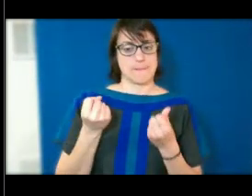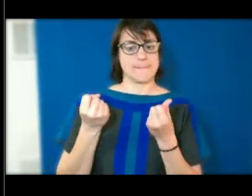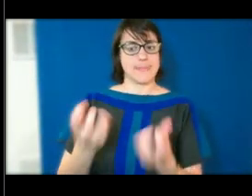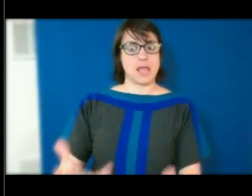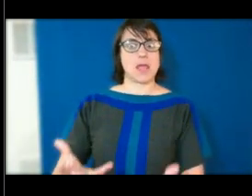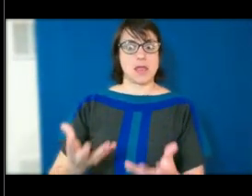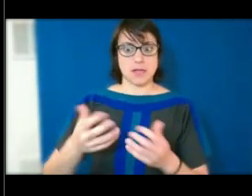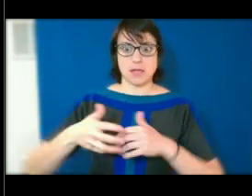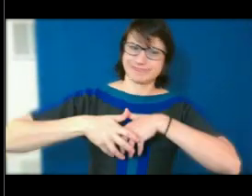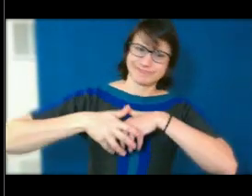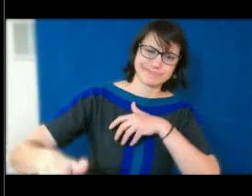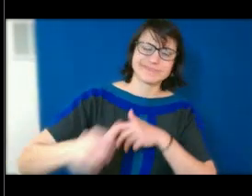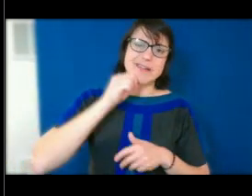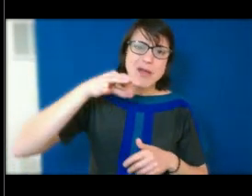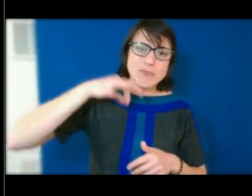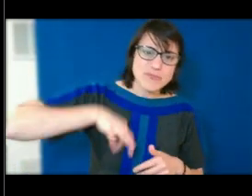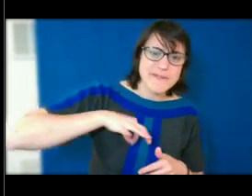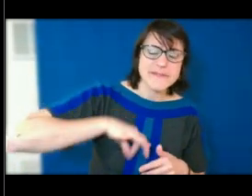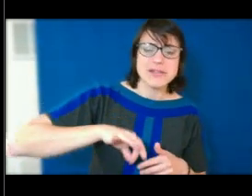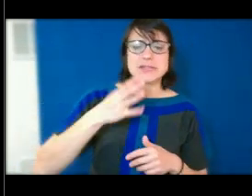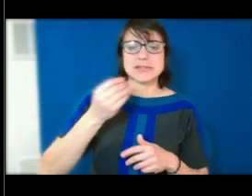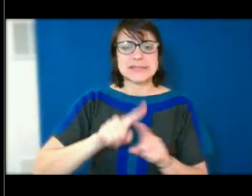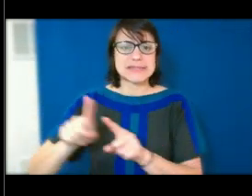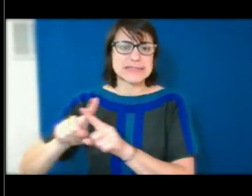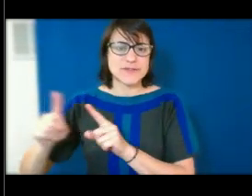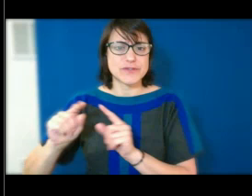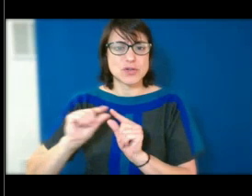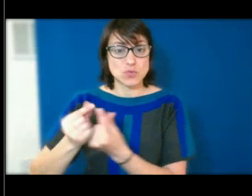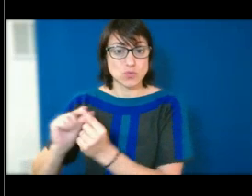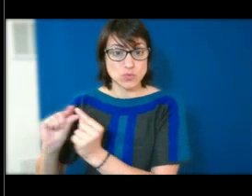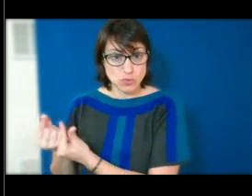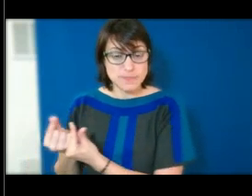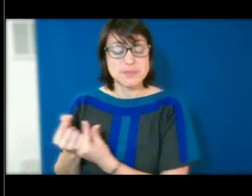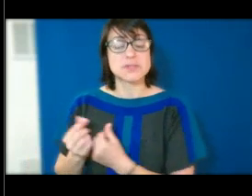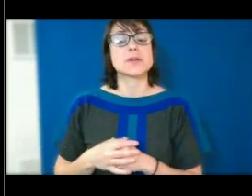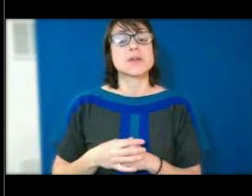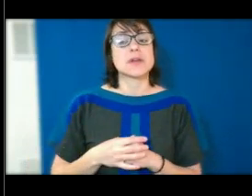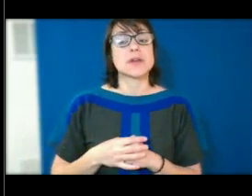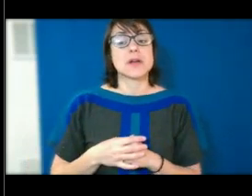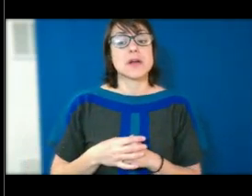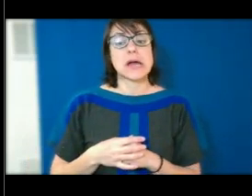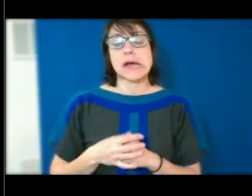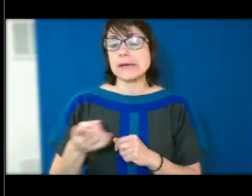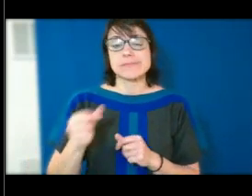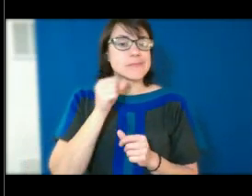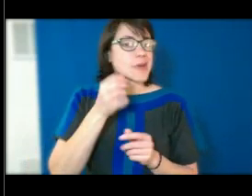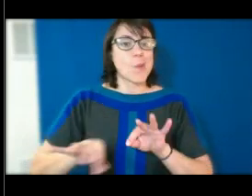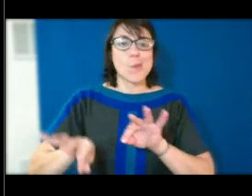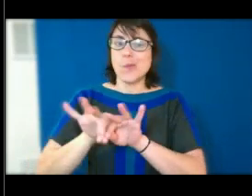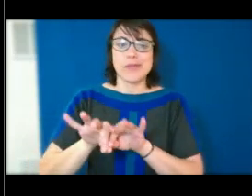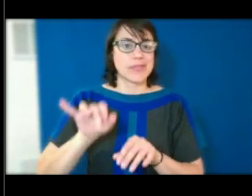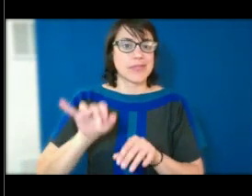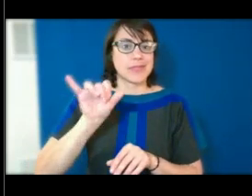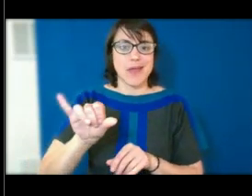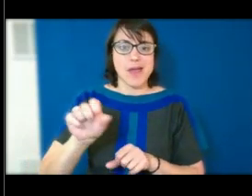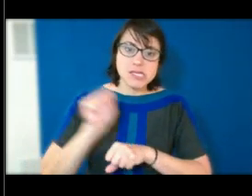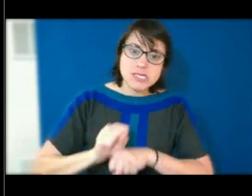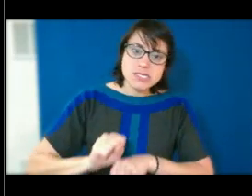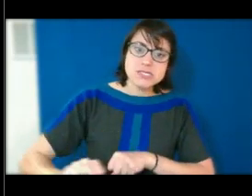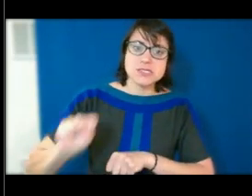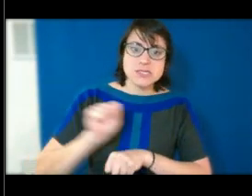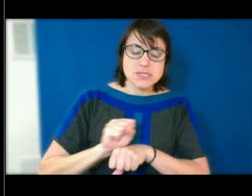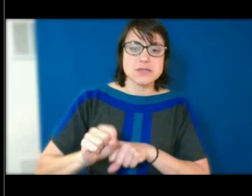other entities across the country, that ROI, that return on investment is not worth it, or they just don't have the capacity.